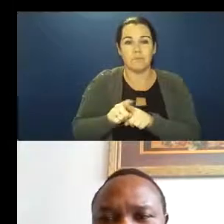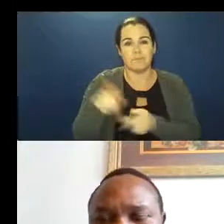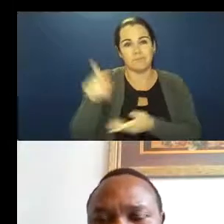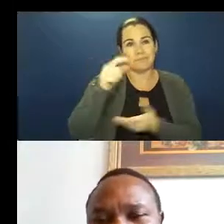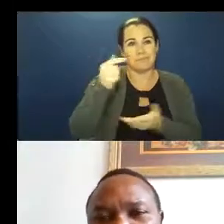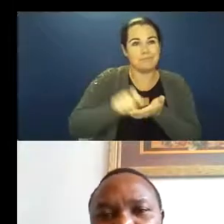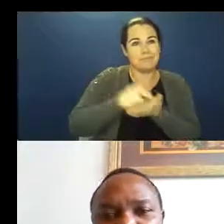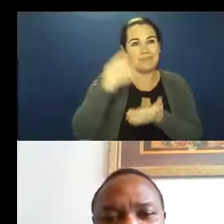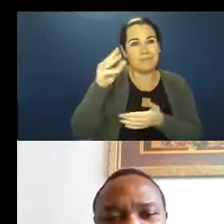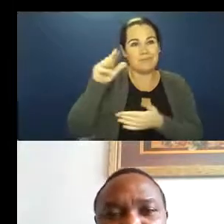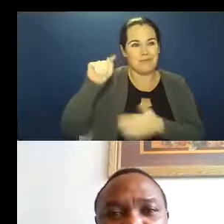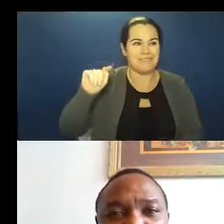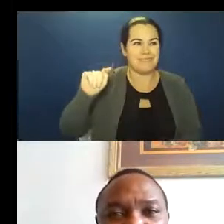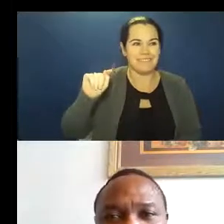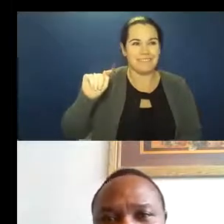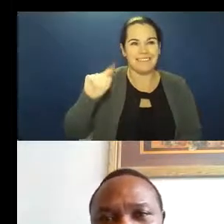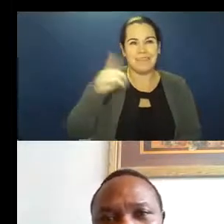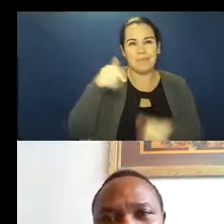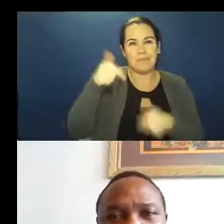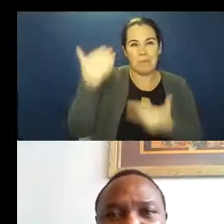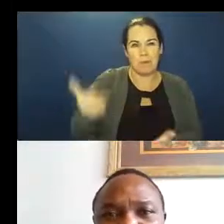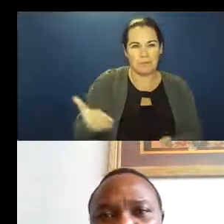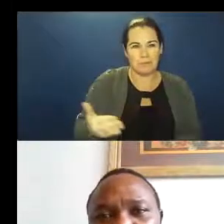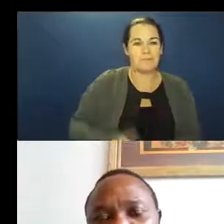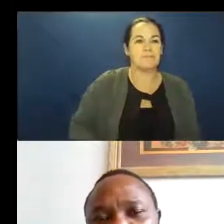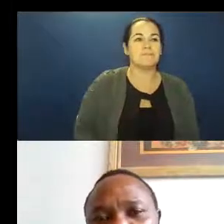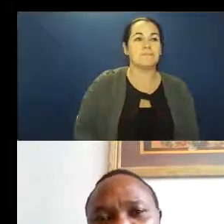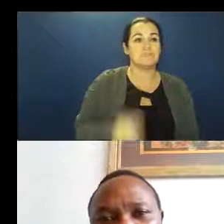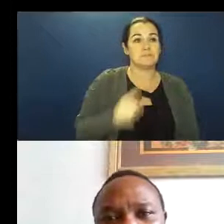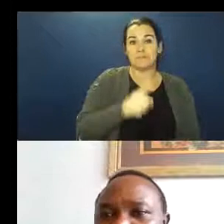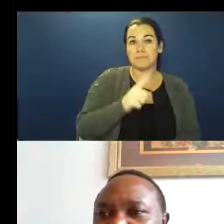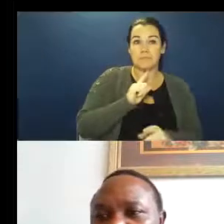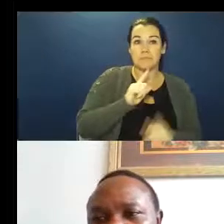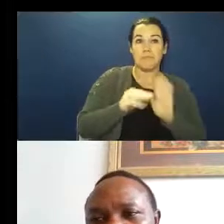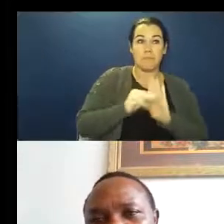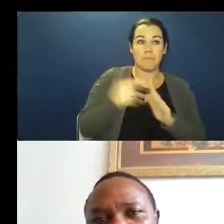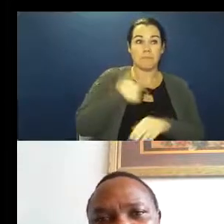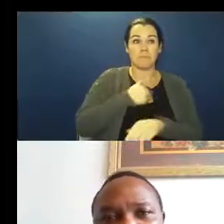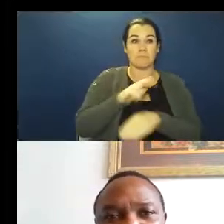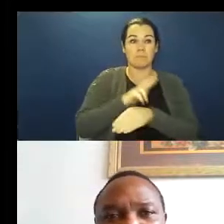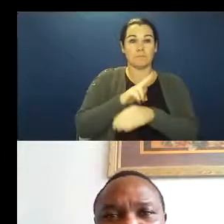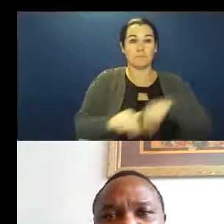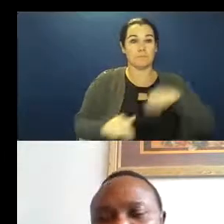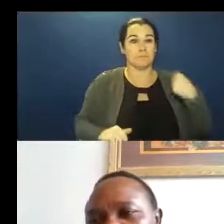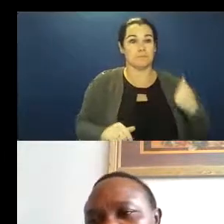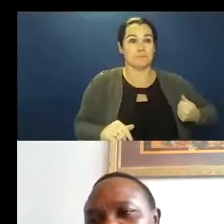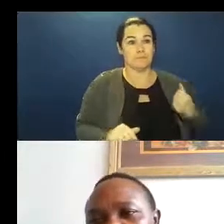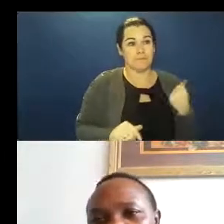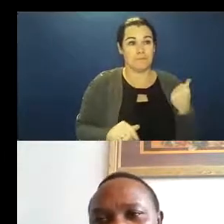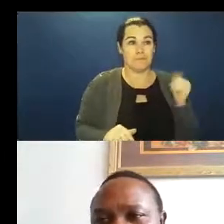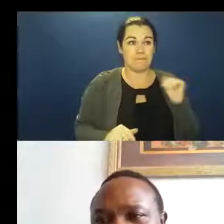proposal development. So this model is being implemented currently at the 5 minority serving